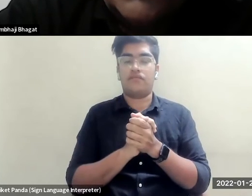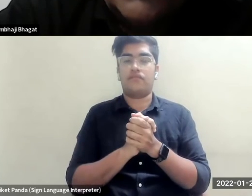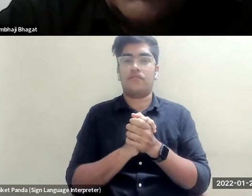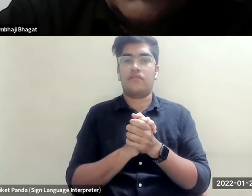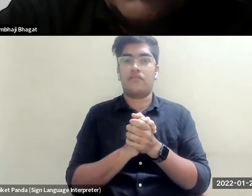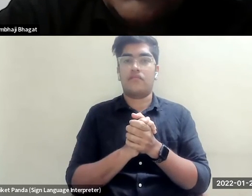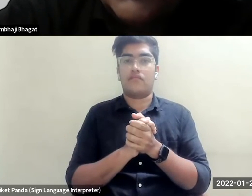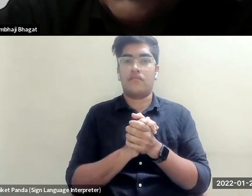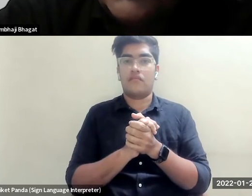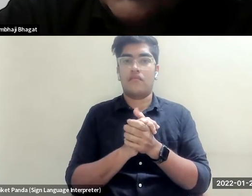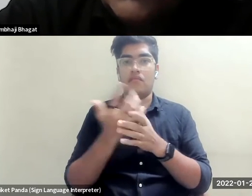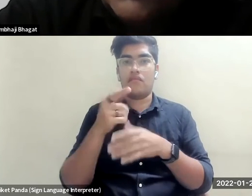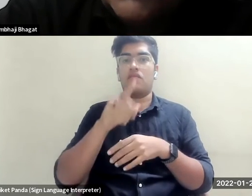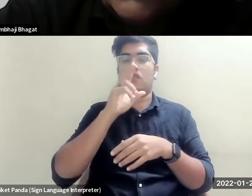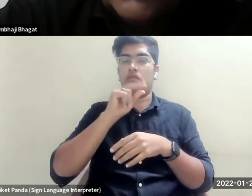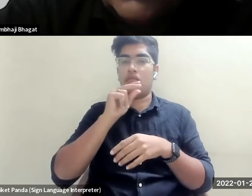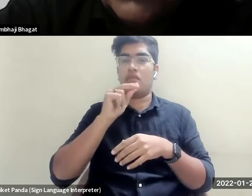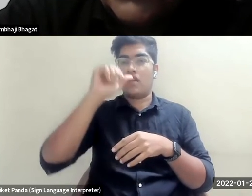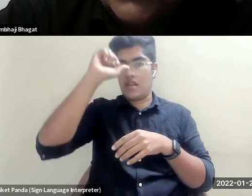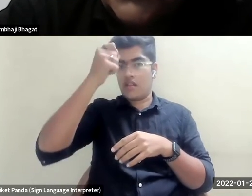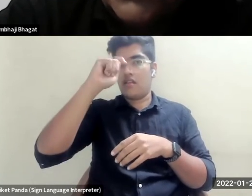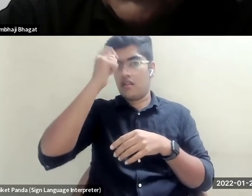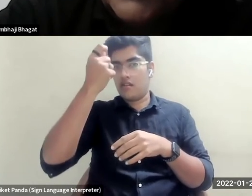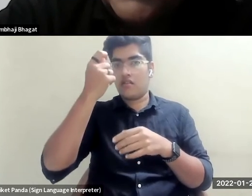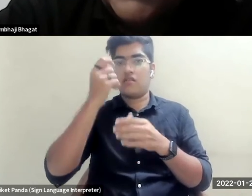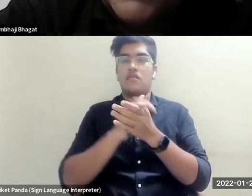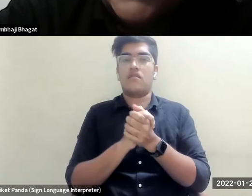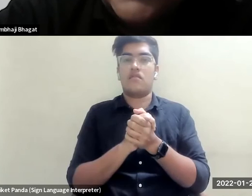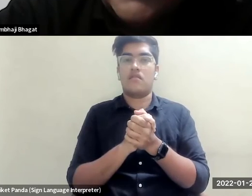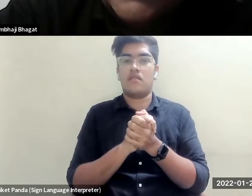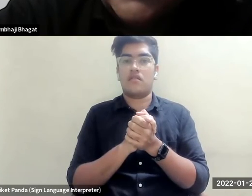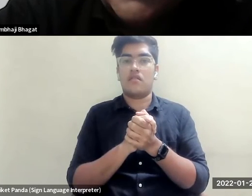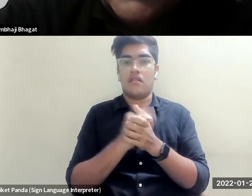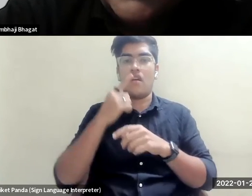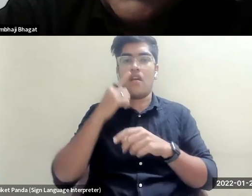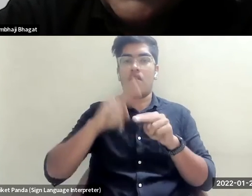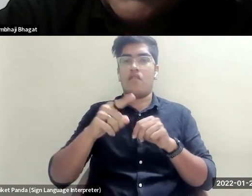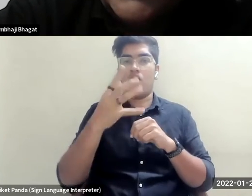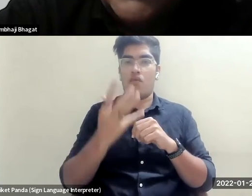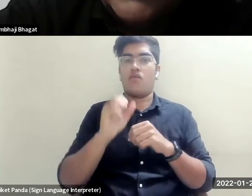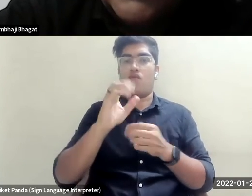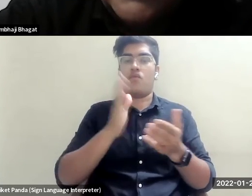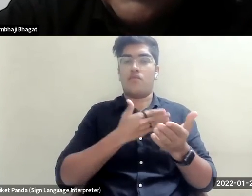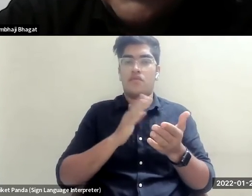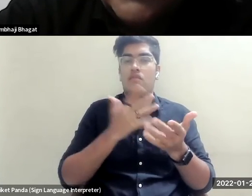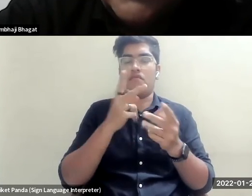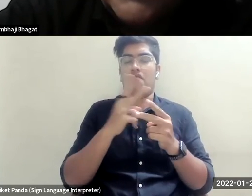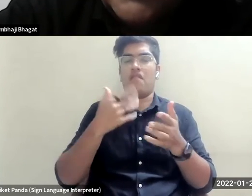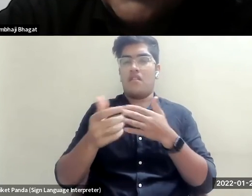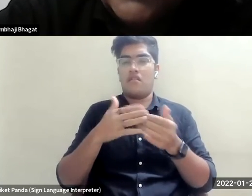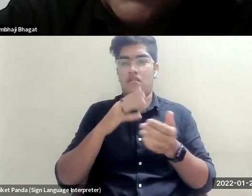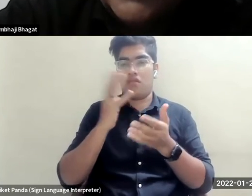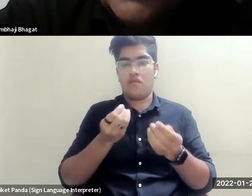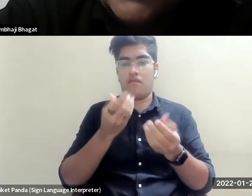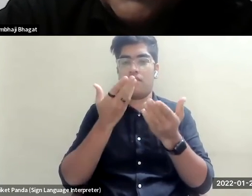Hindi, English, and Marathi, a little bit of Marathi also. I think if he would like to play some of his music to us, that's